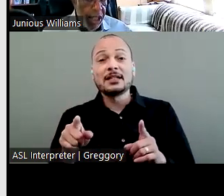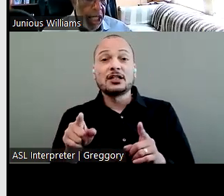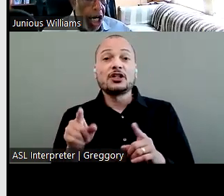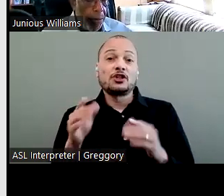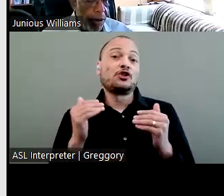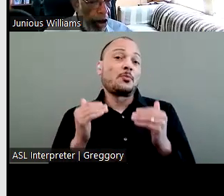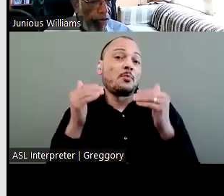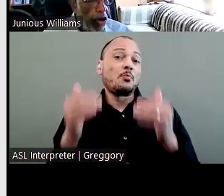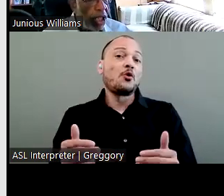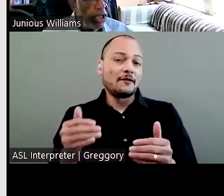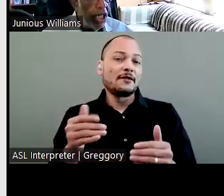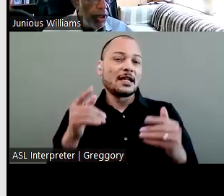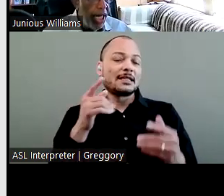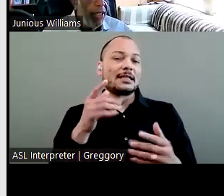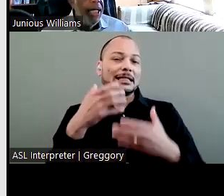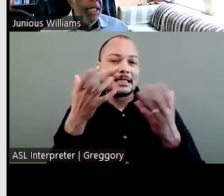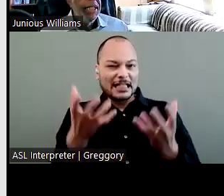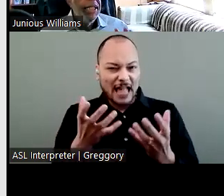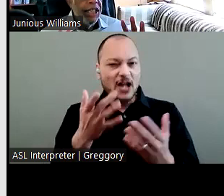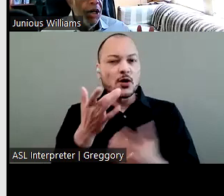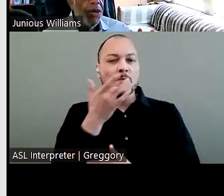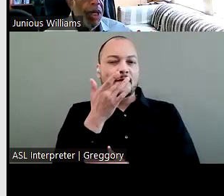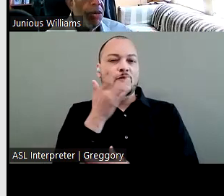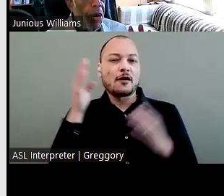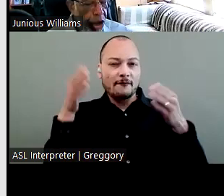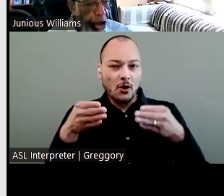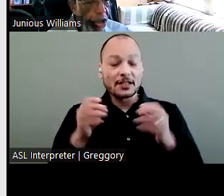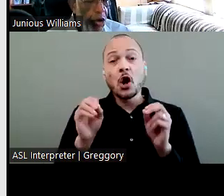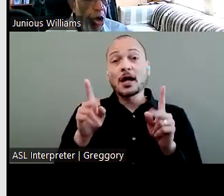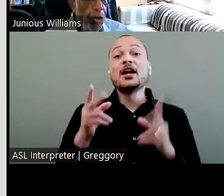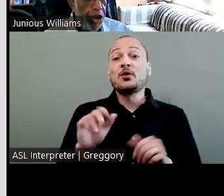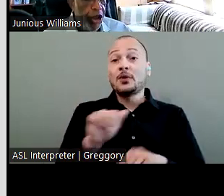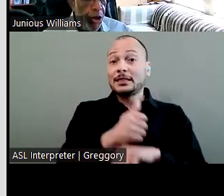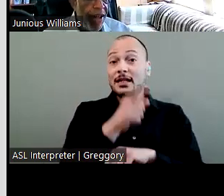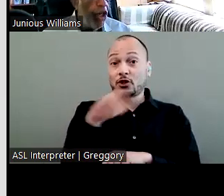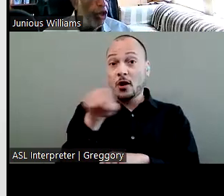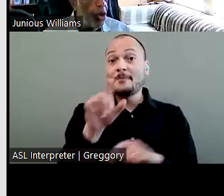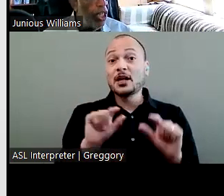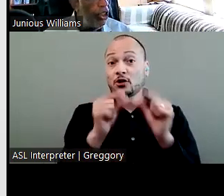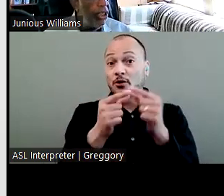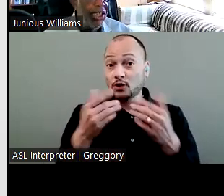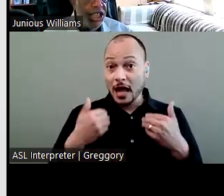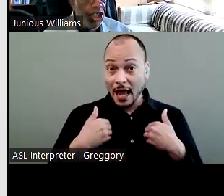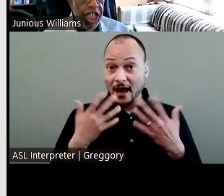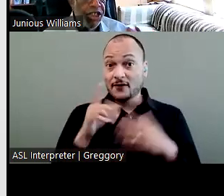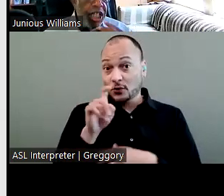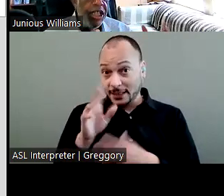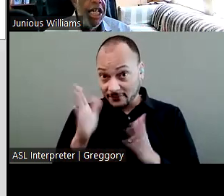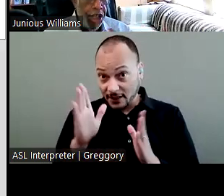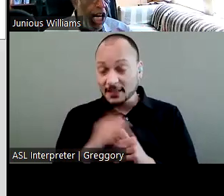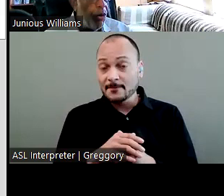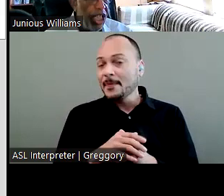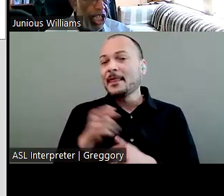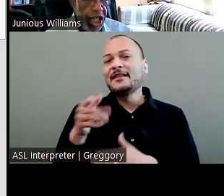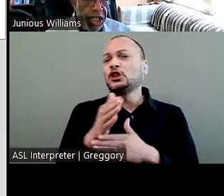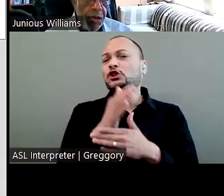desired or preferred focus? Okay, so we'll put you in groups. You have those questions. And this is just to